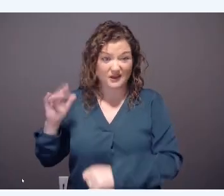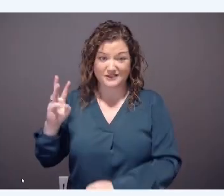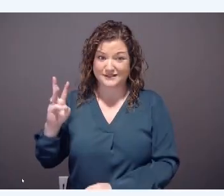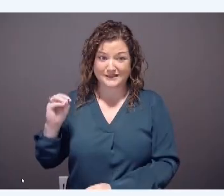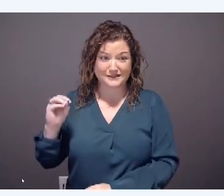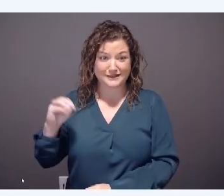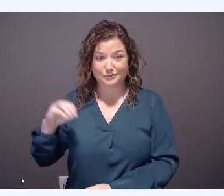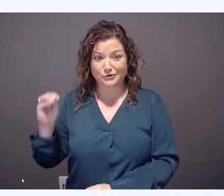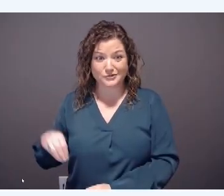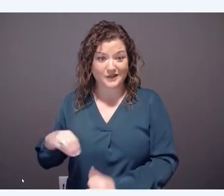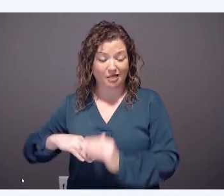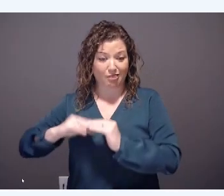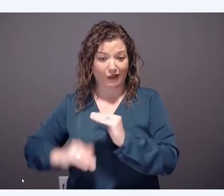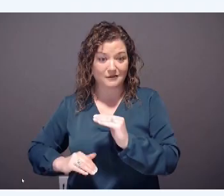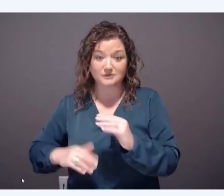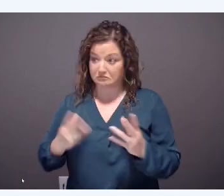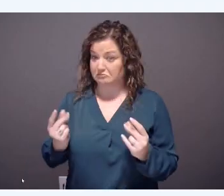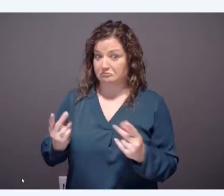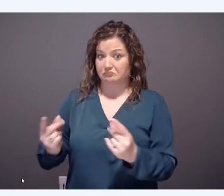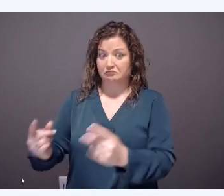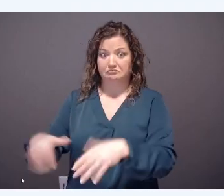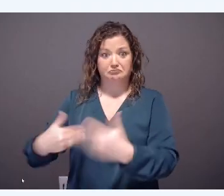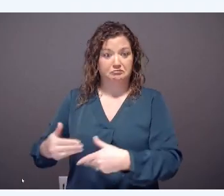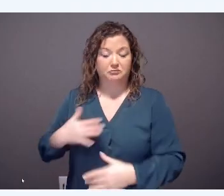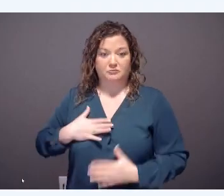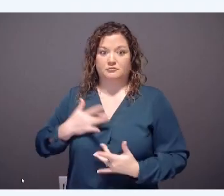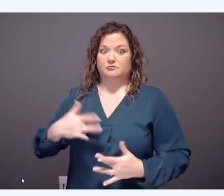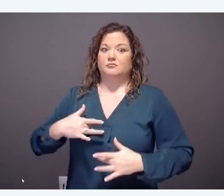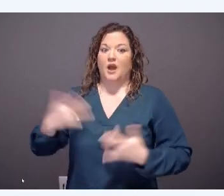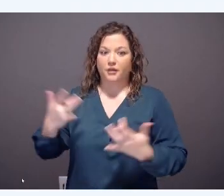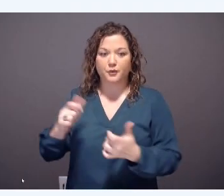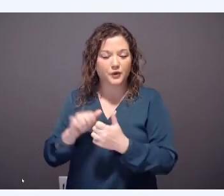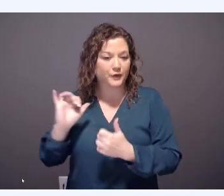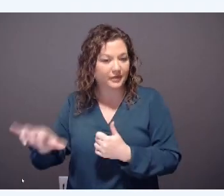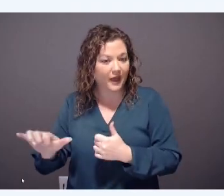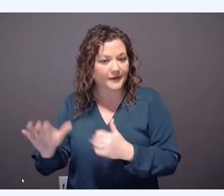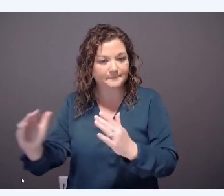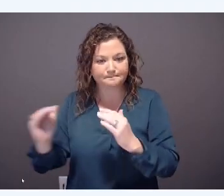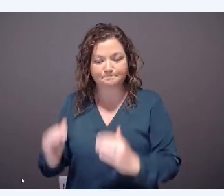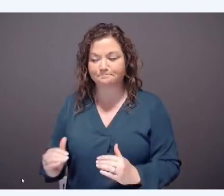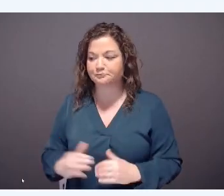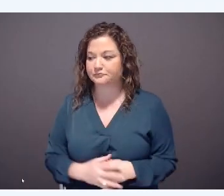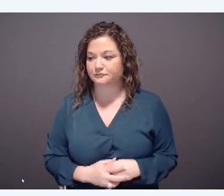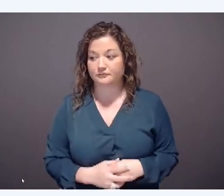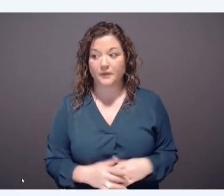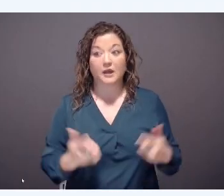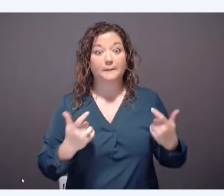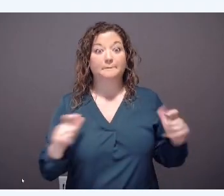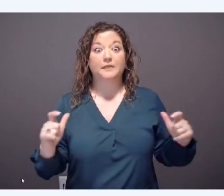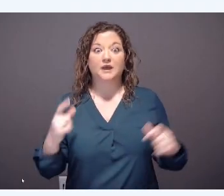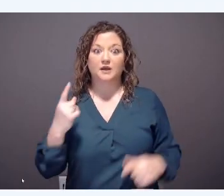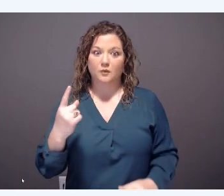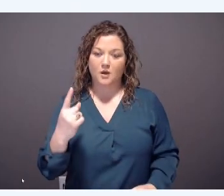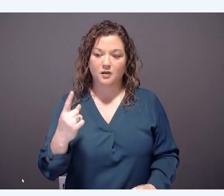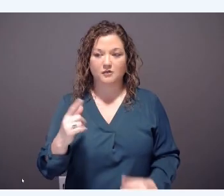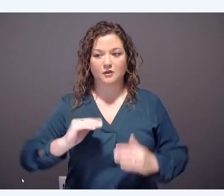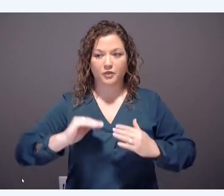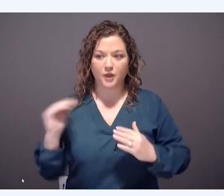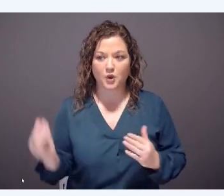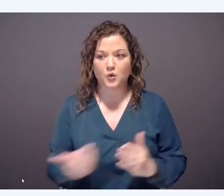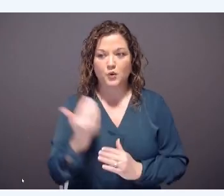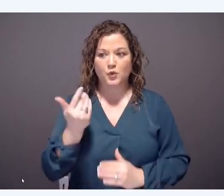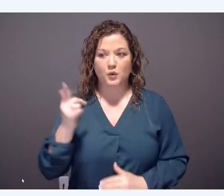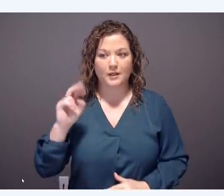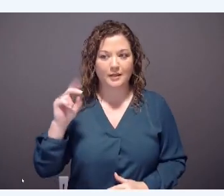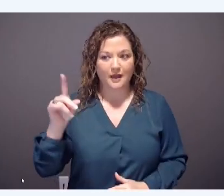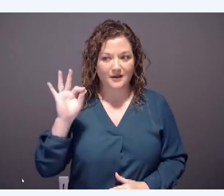excited about how quickly they did move. All right, so here's the biggie. This is the first cell of the new landfill. It is